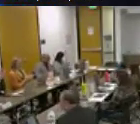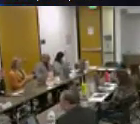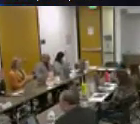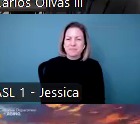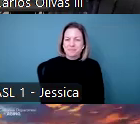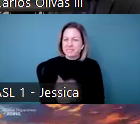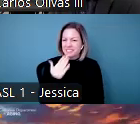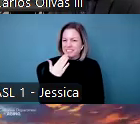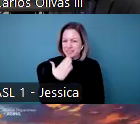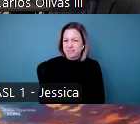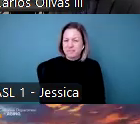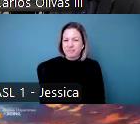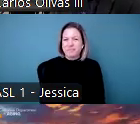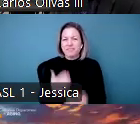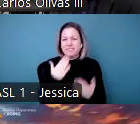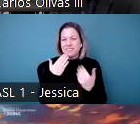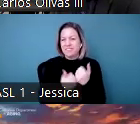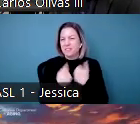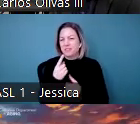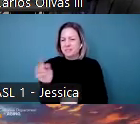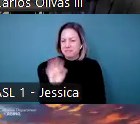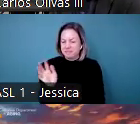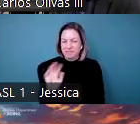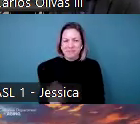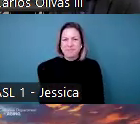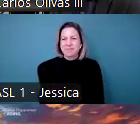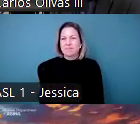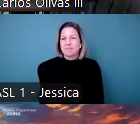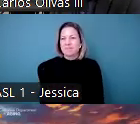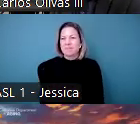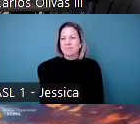Thank you. Thank you, everyone.